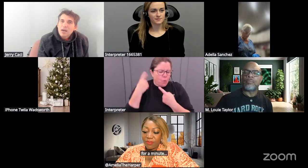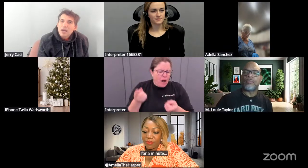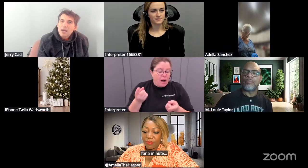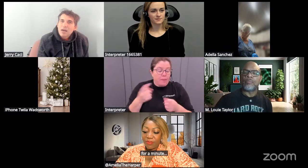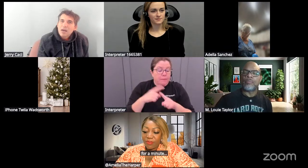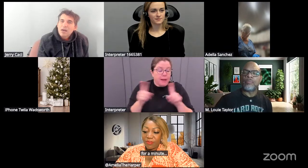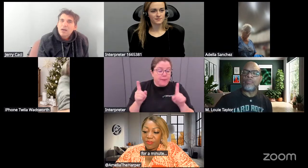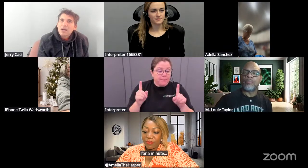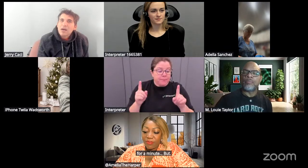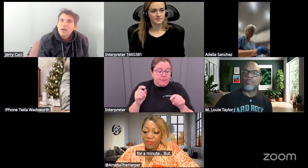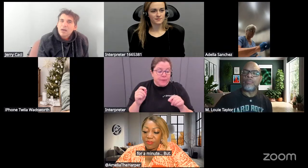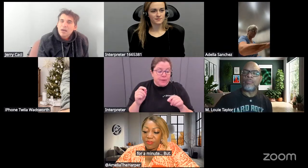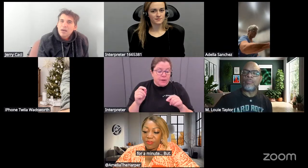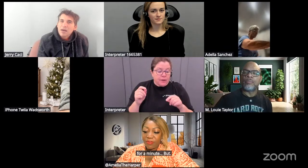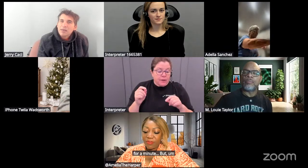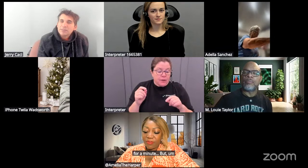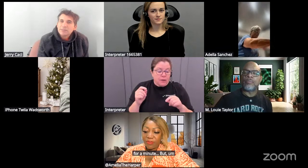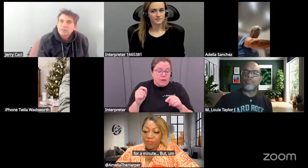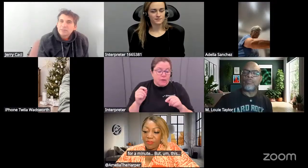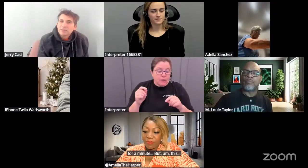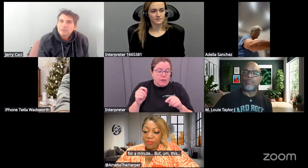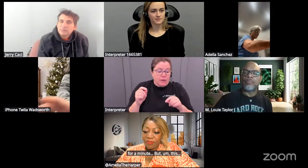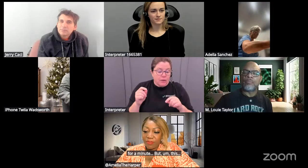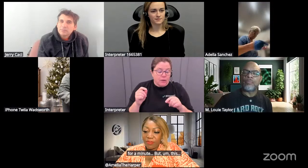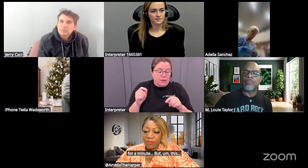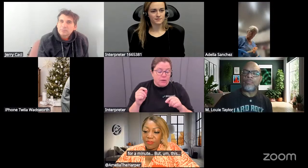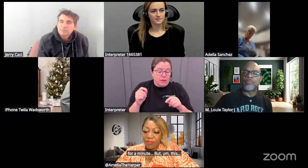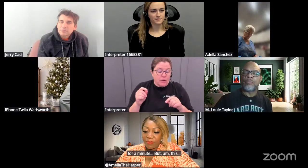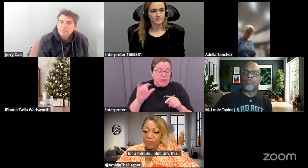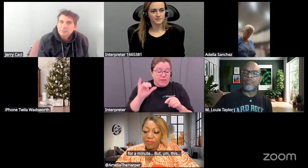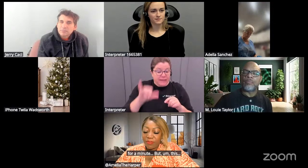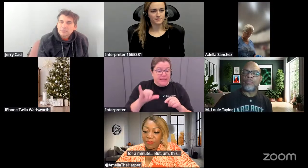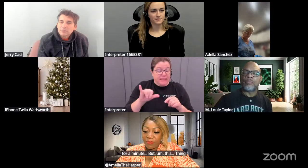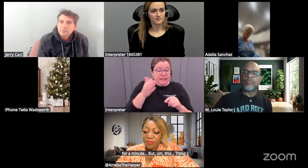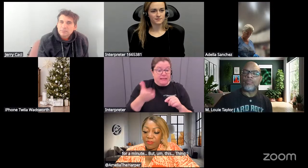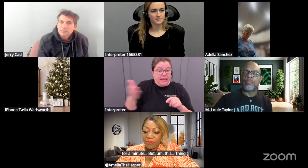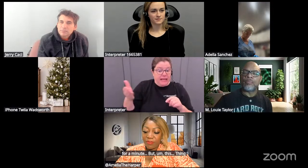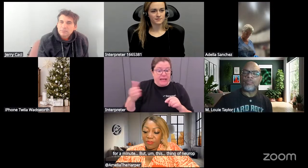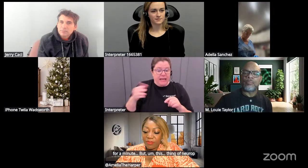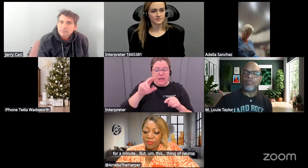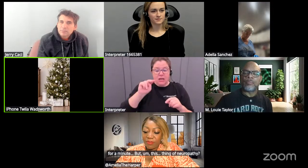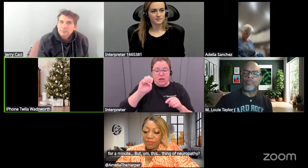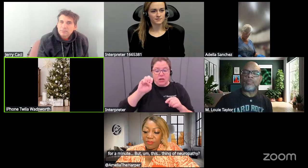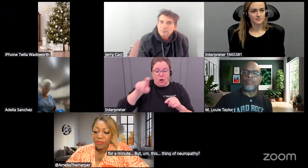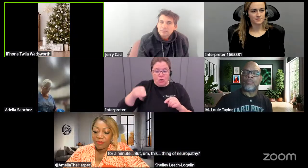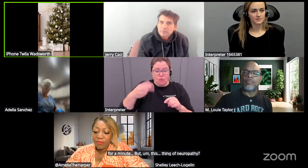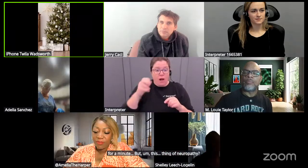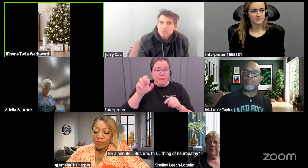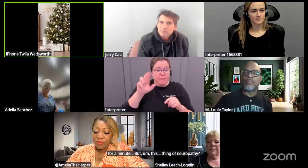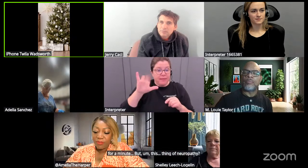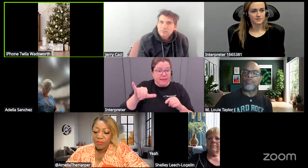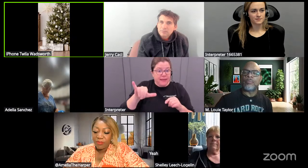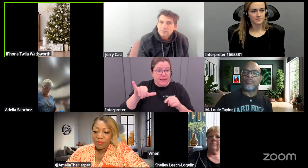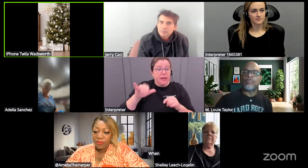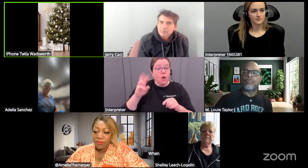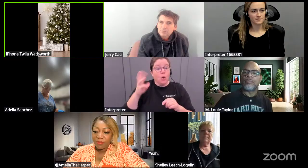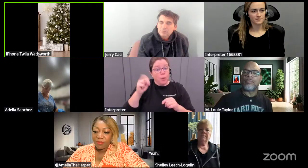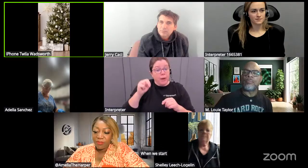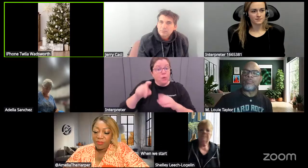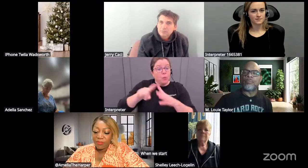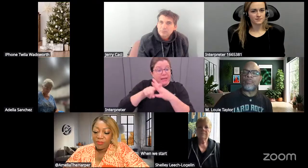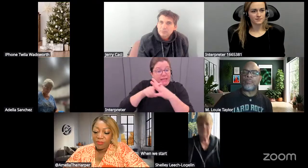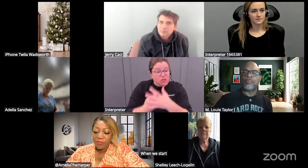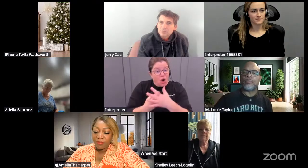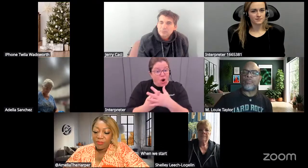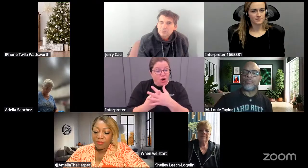but um, this thing of neuropathy, Yeah. when we start to our